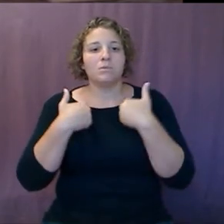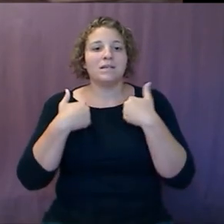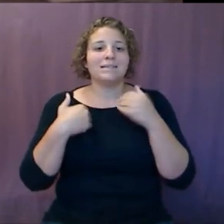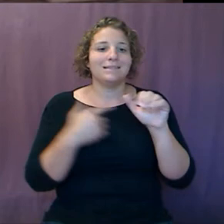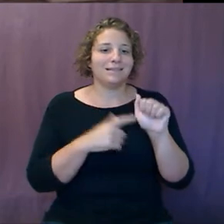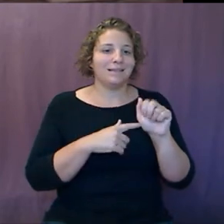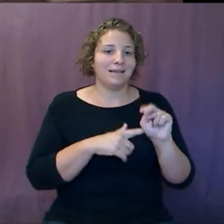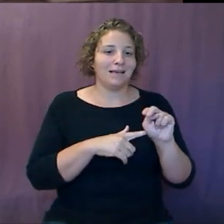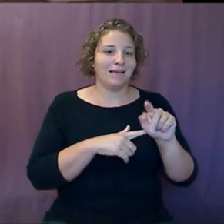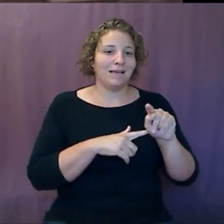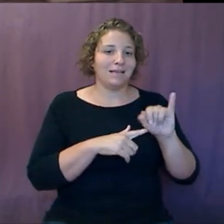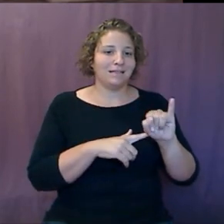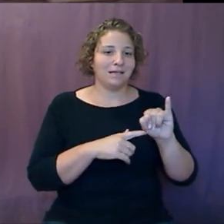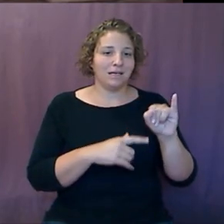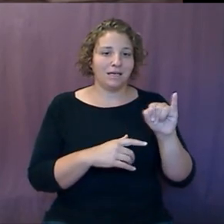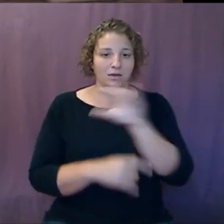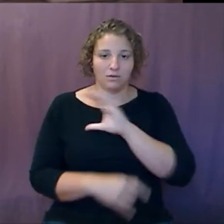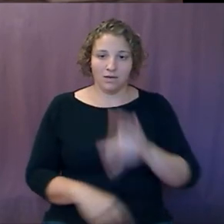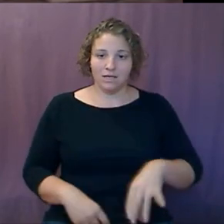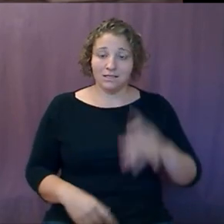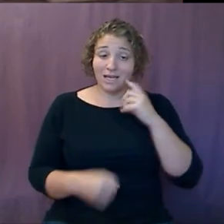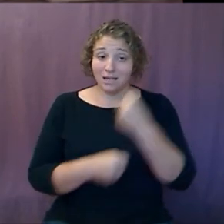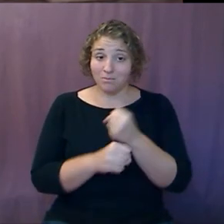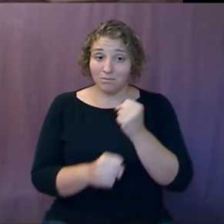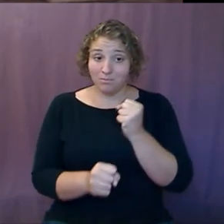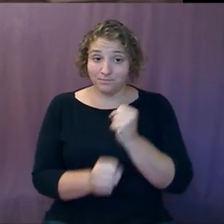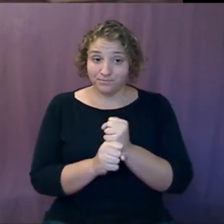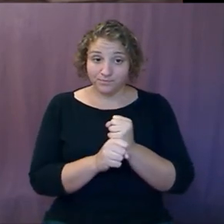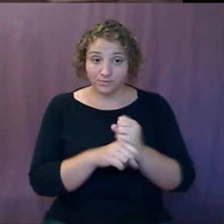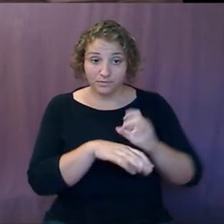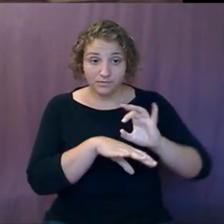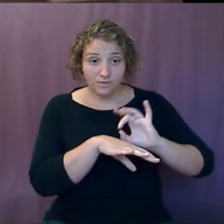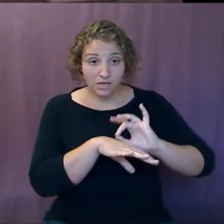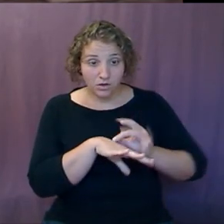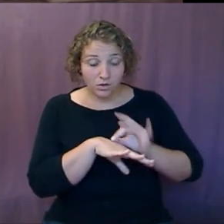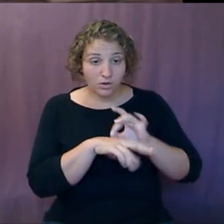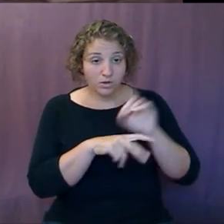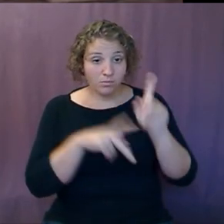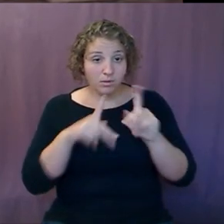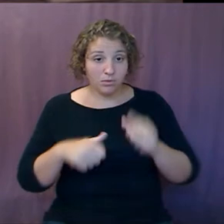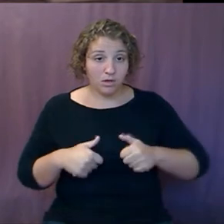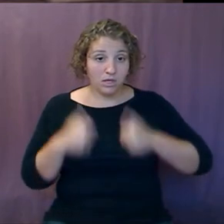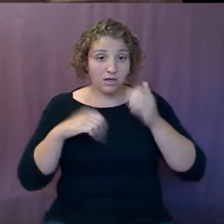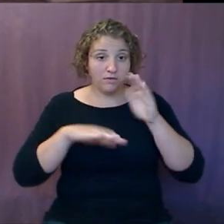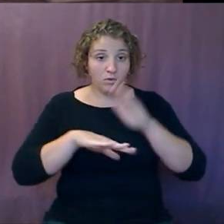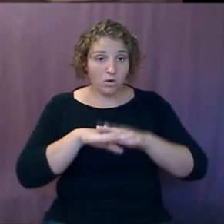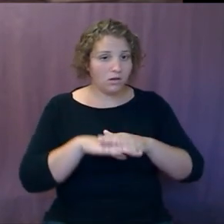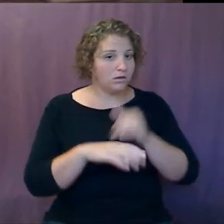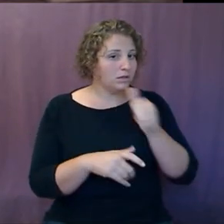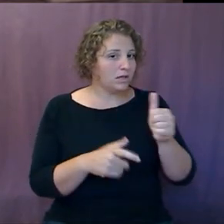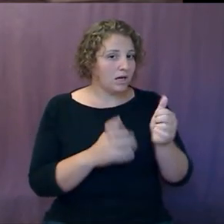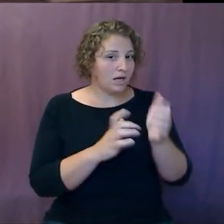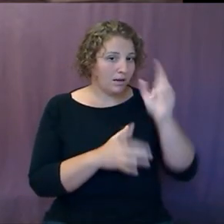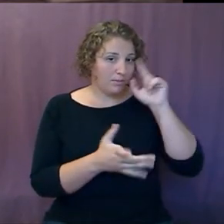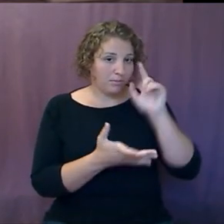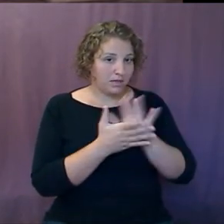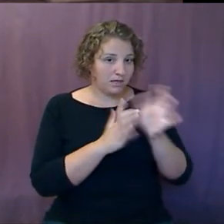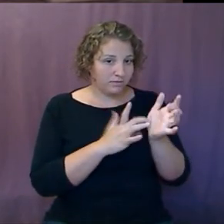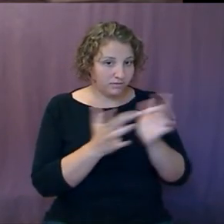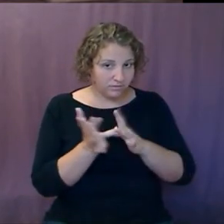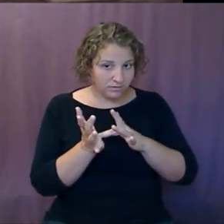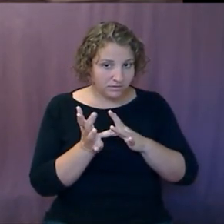he causes the earth and again our term here for the unbeliever them which dwell therein to worship the Antichrist the